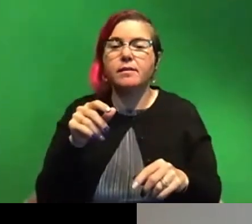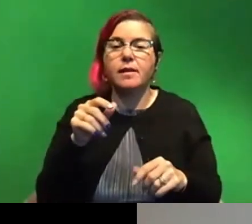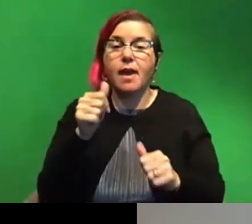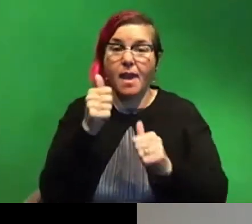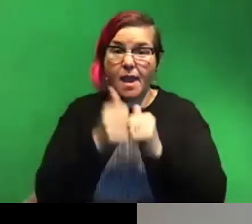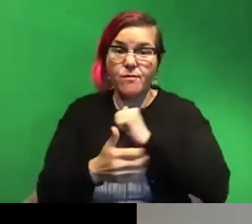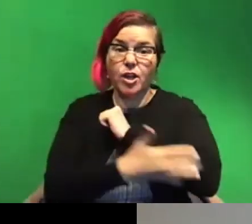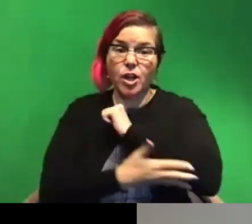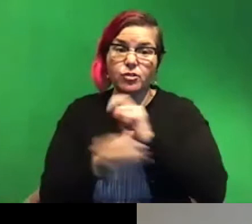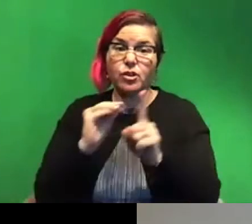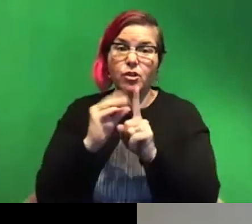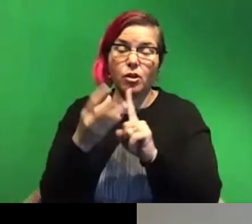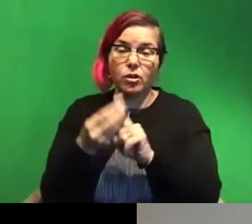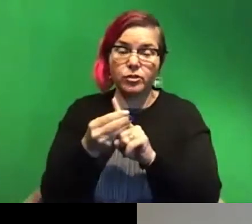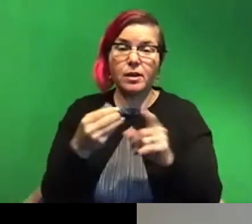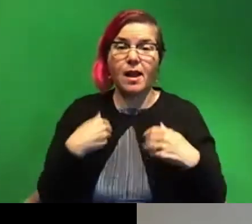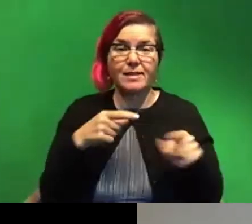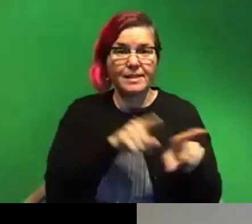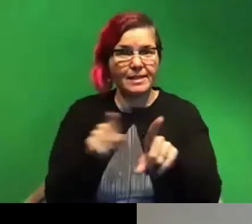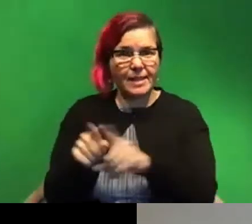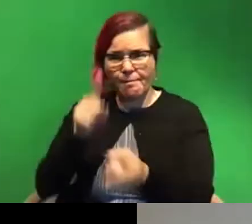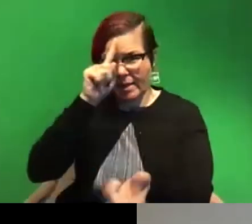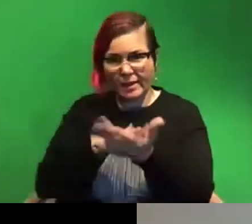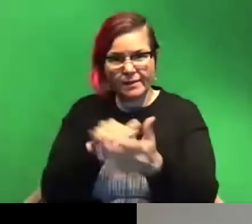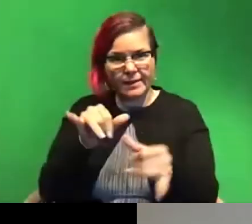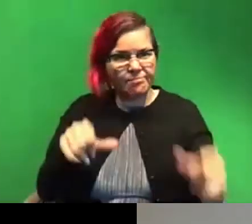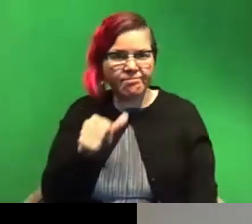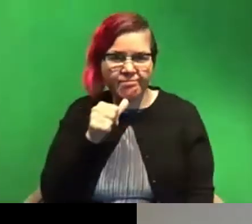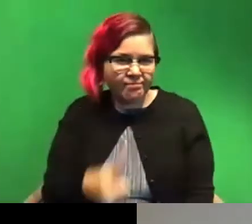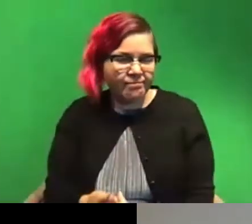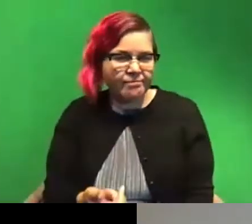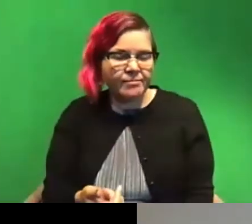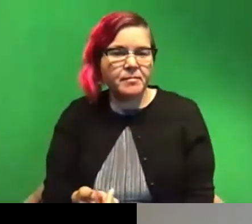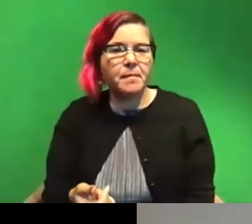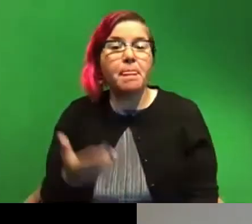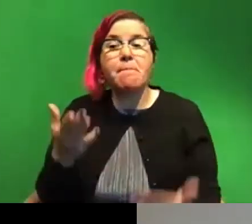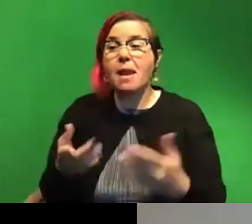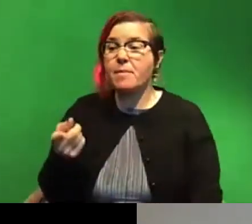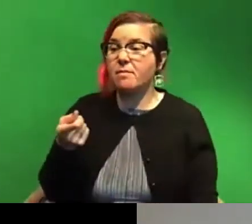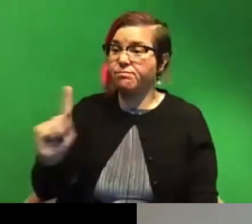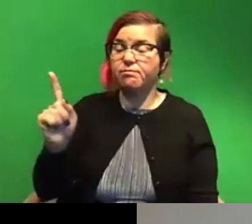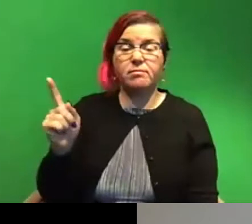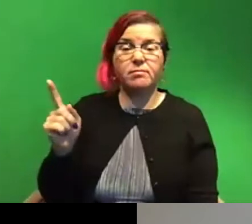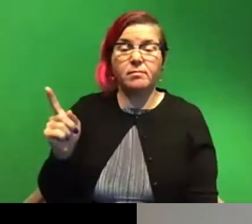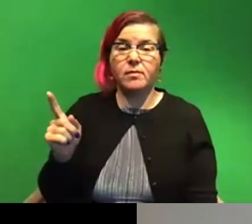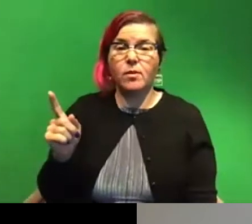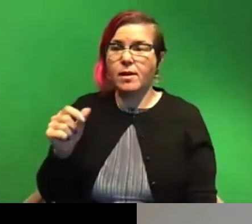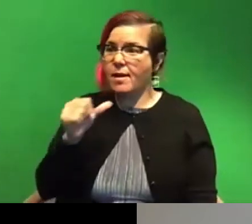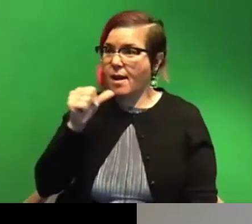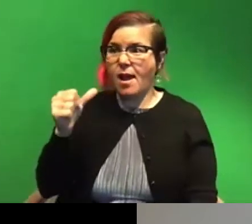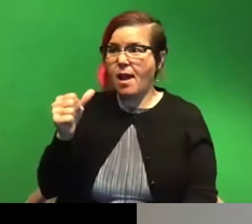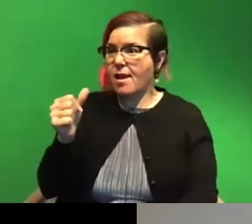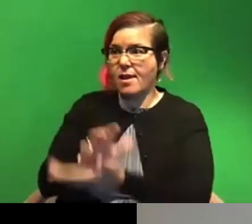country and culture has the same belief systems. And so what may be offensive or, not so kind in